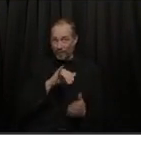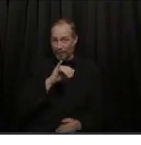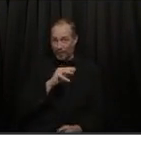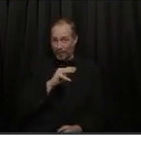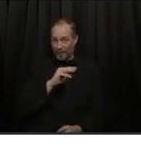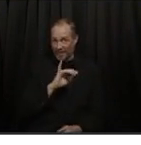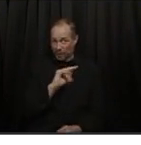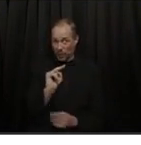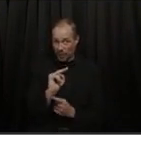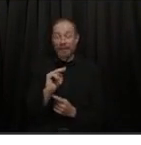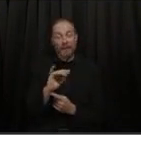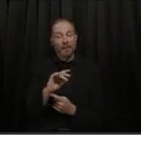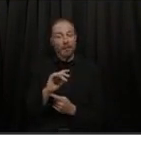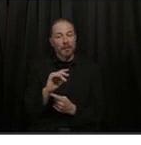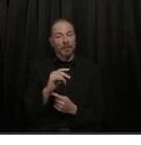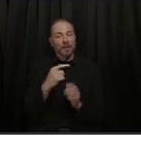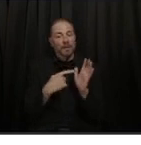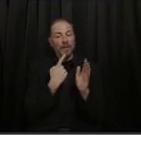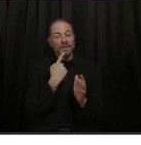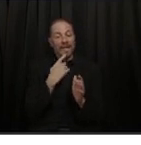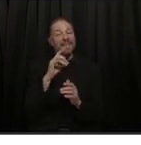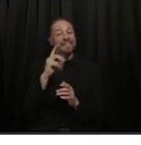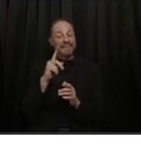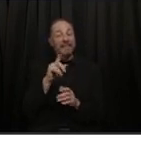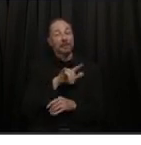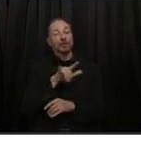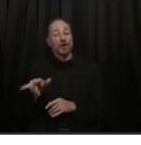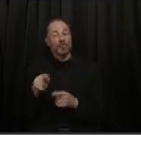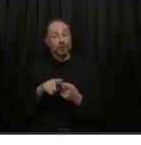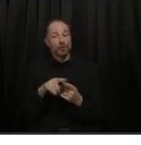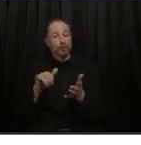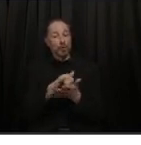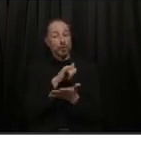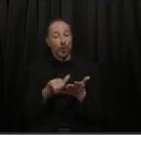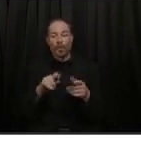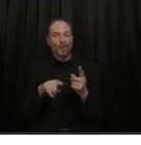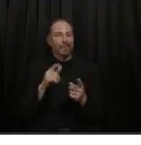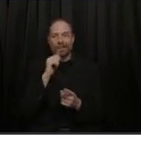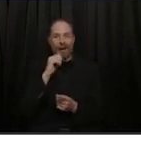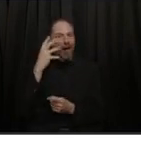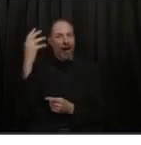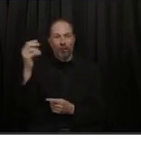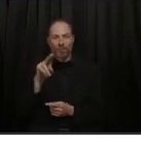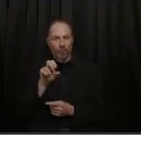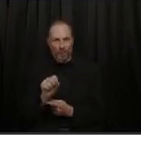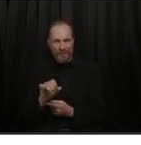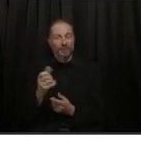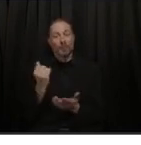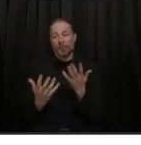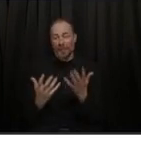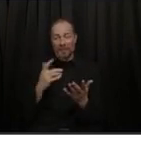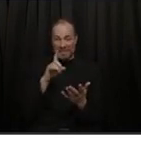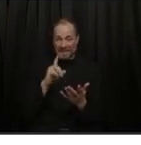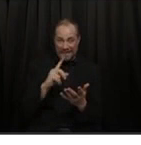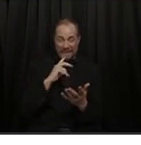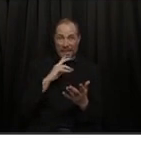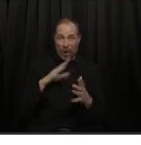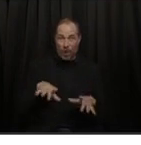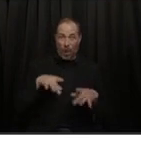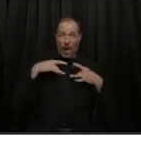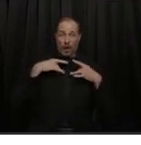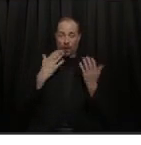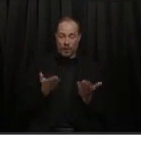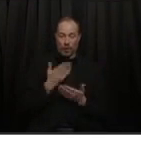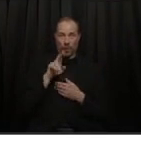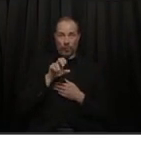travel to New York, but not out of state, so that could potentially be a case that was acquired here in the U.S.